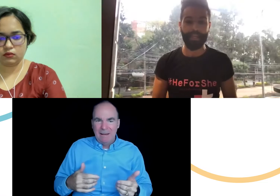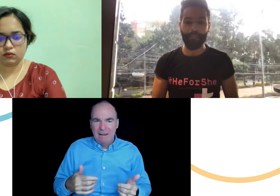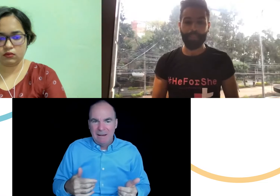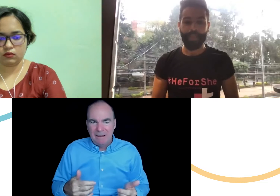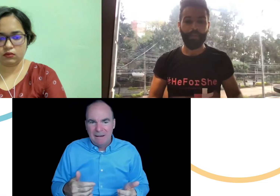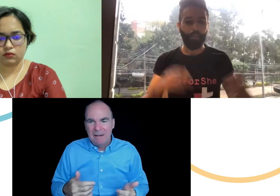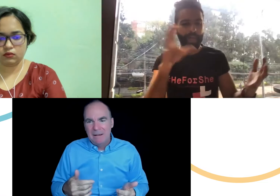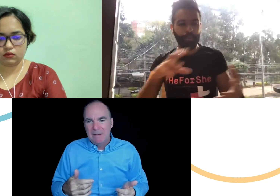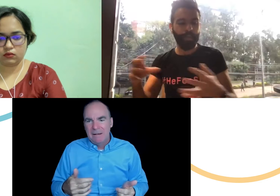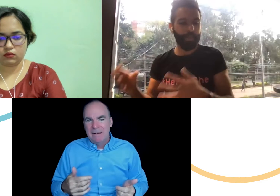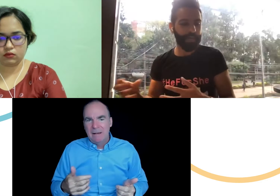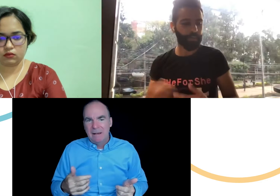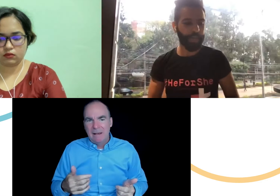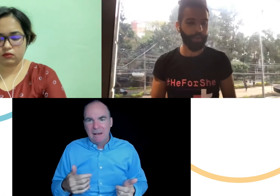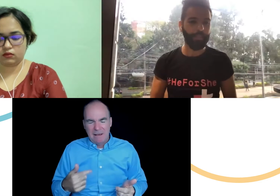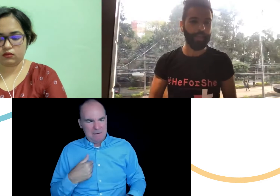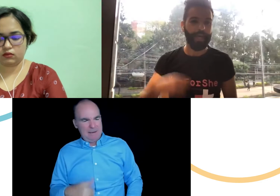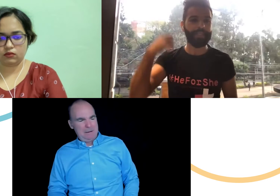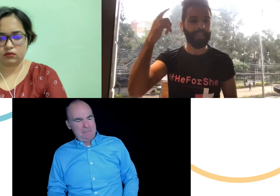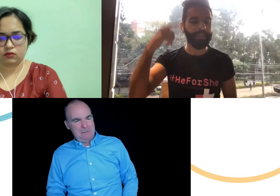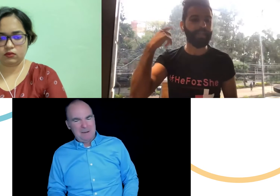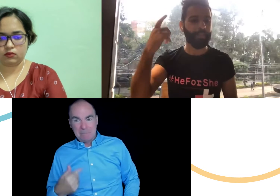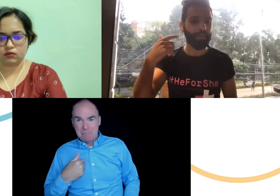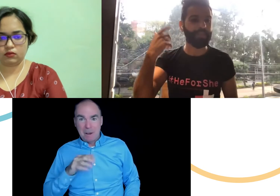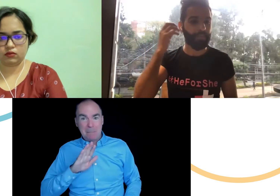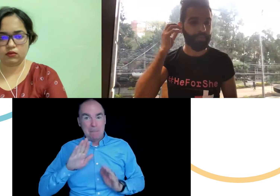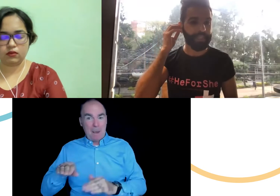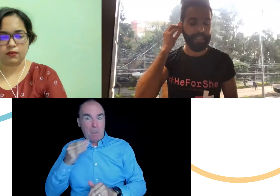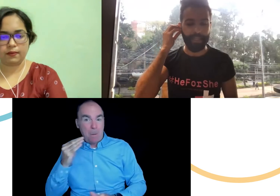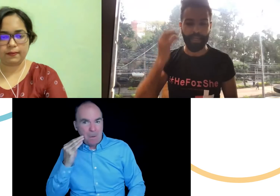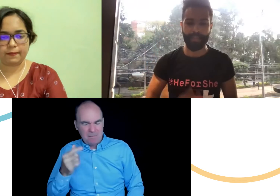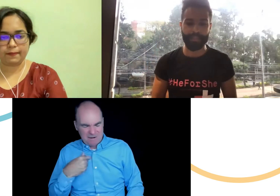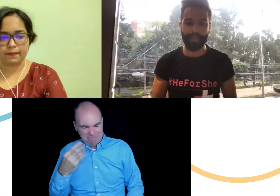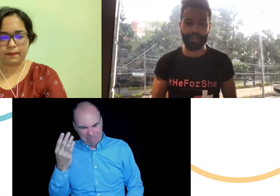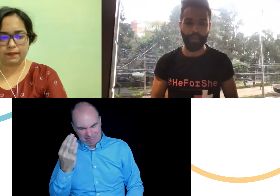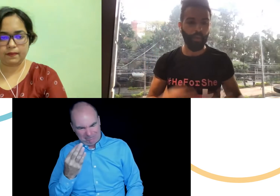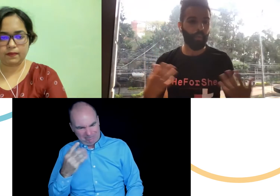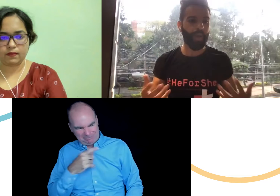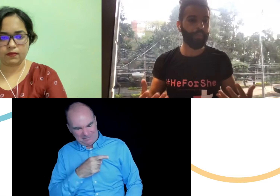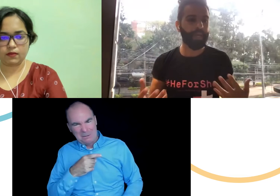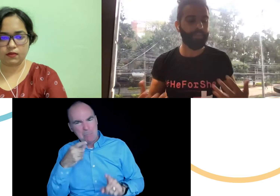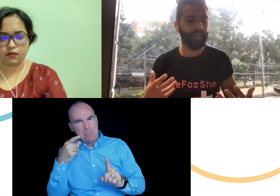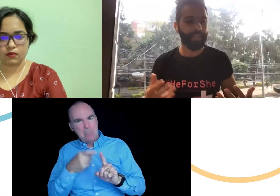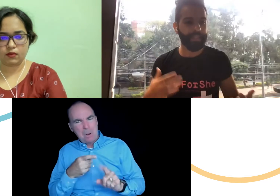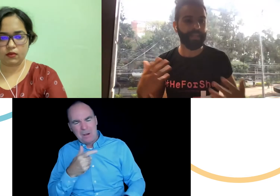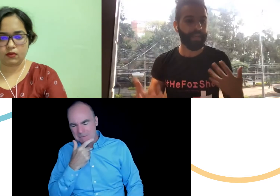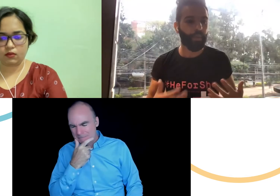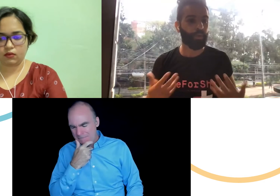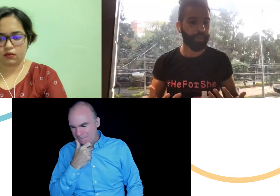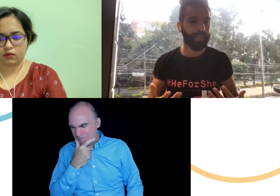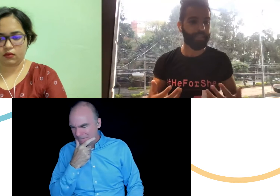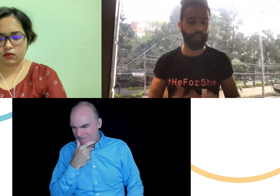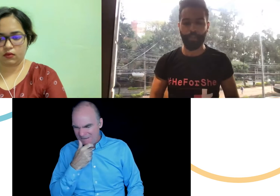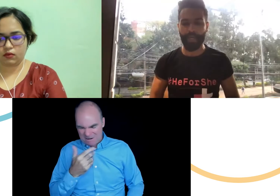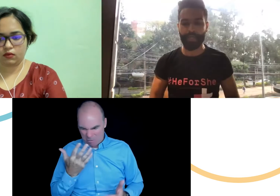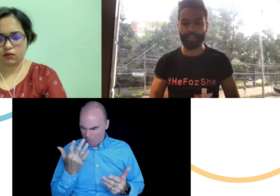raising in. While I'm going back to my home, I start thinking about this conversation and I said, why we are living in this